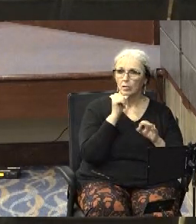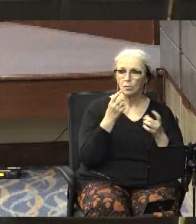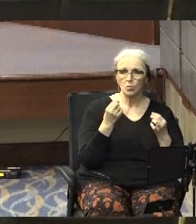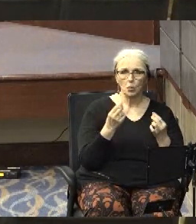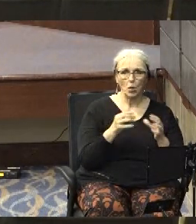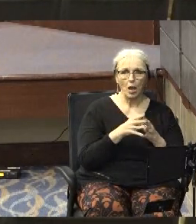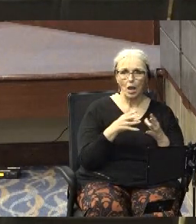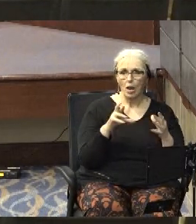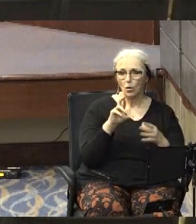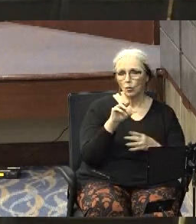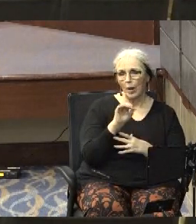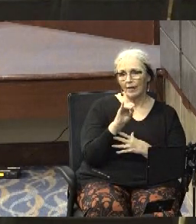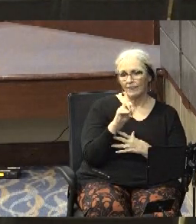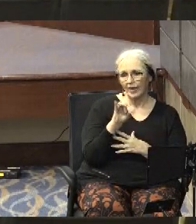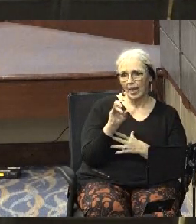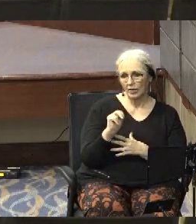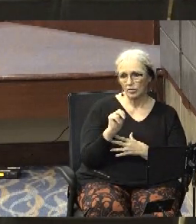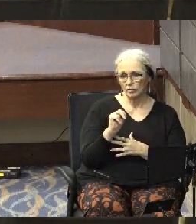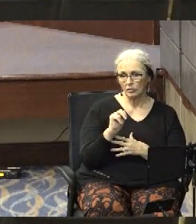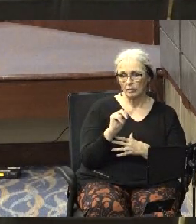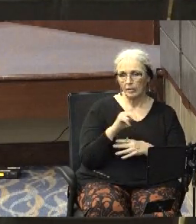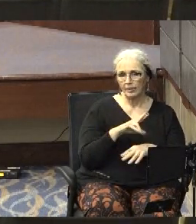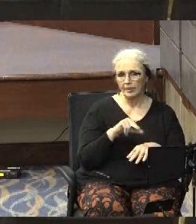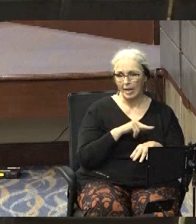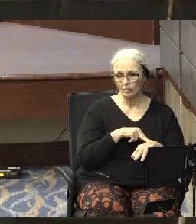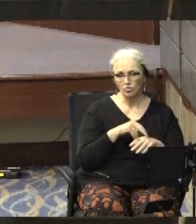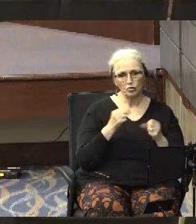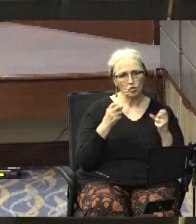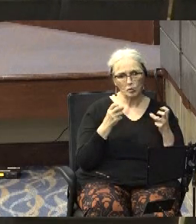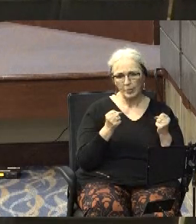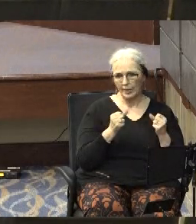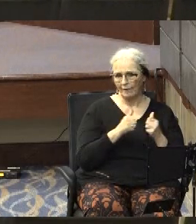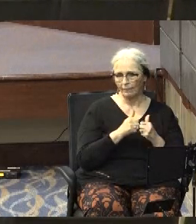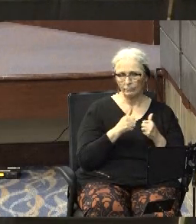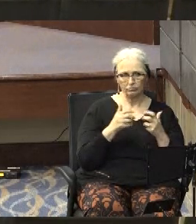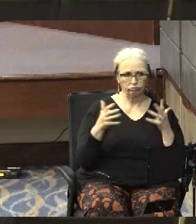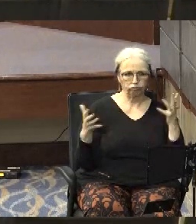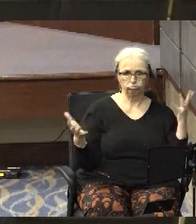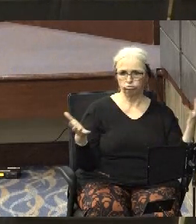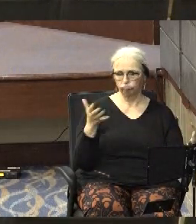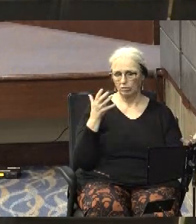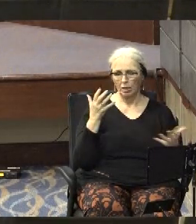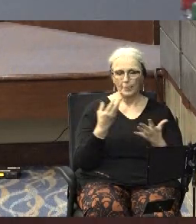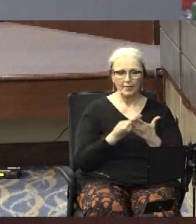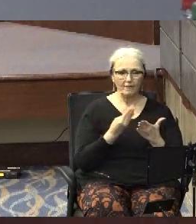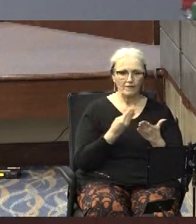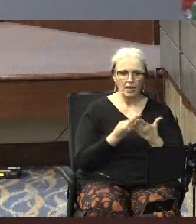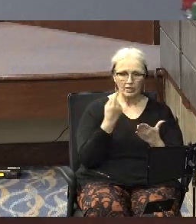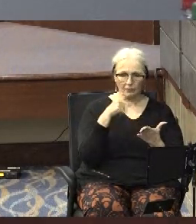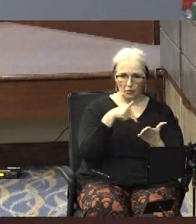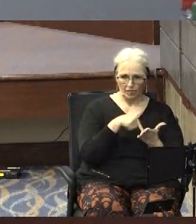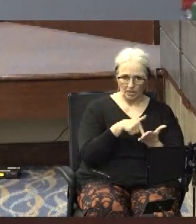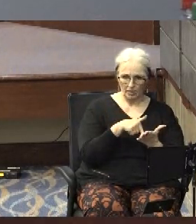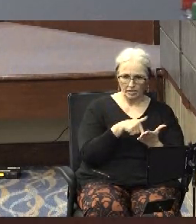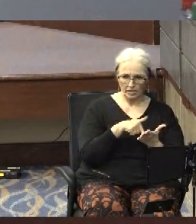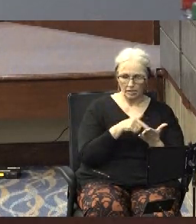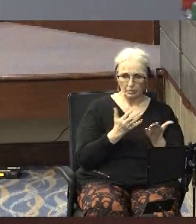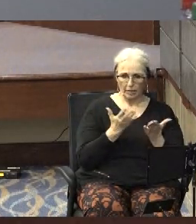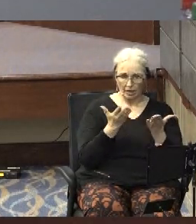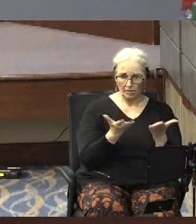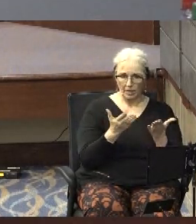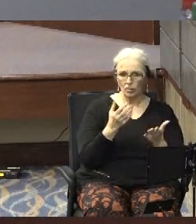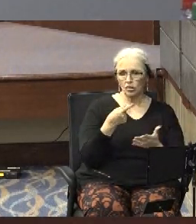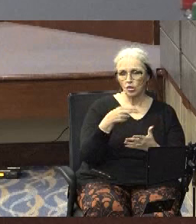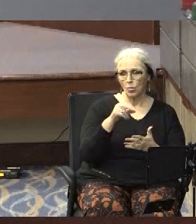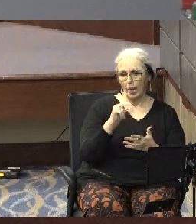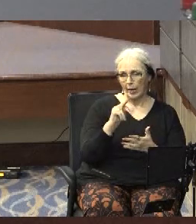right? By their nature, they're right. Few and far between. But the source of funds on this acquisition is grant funding,